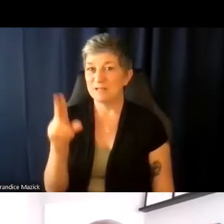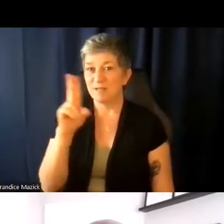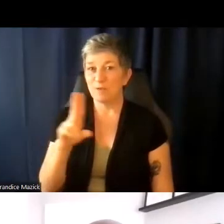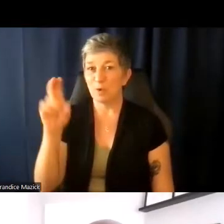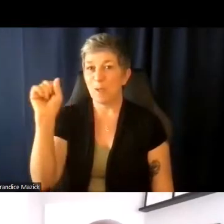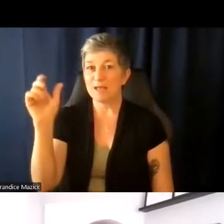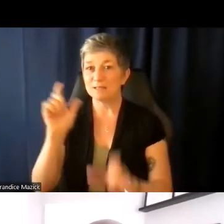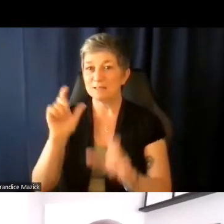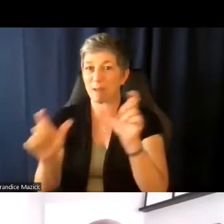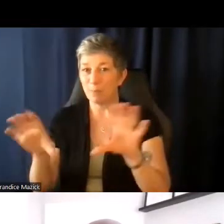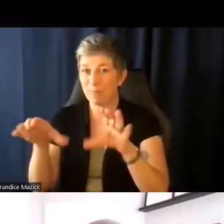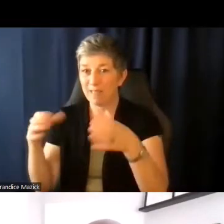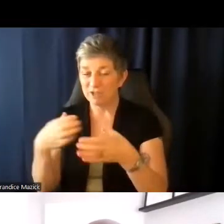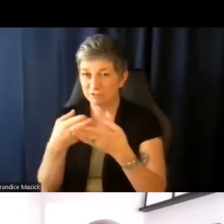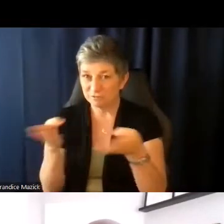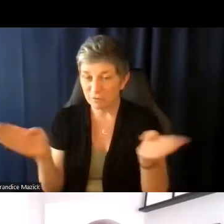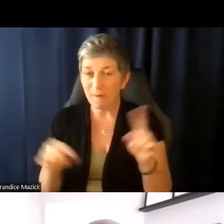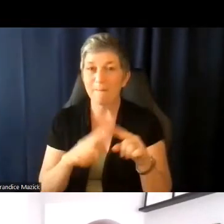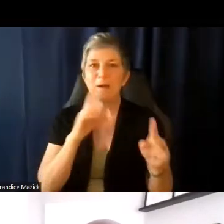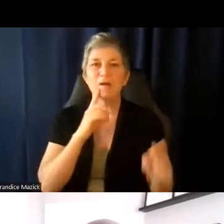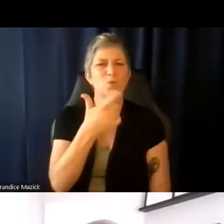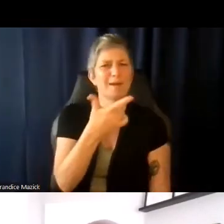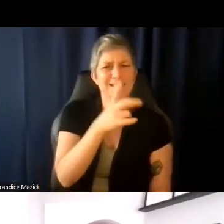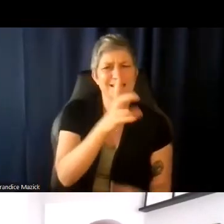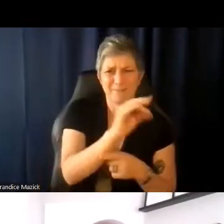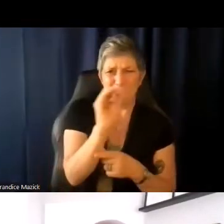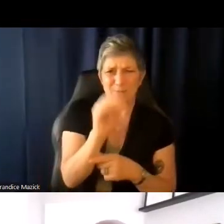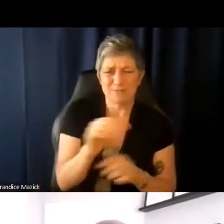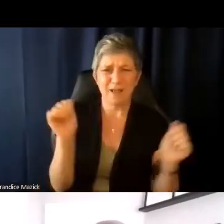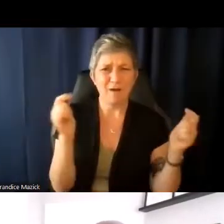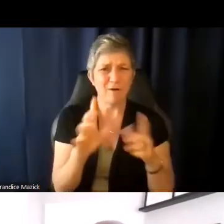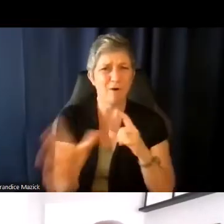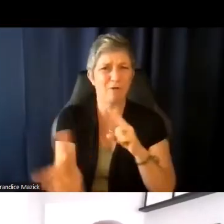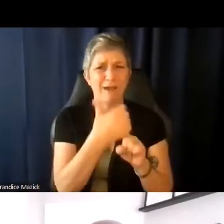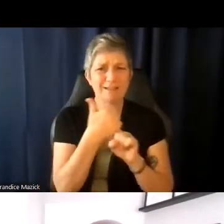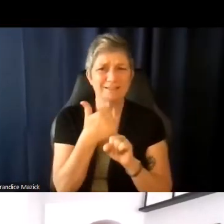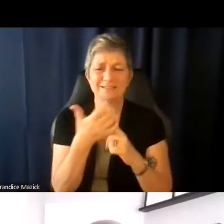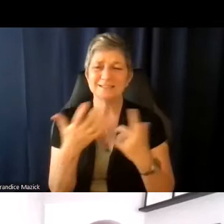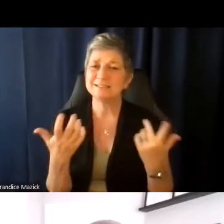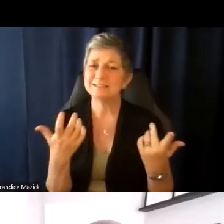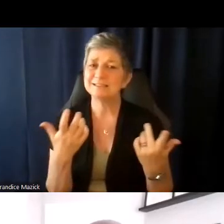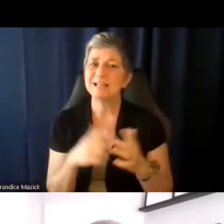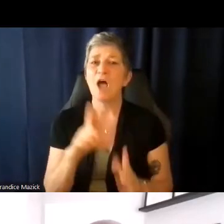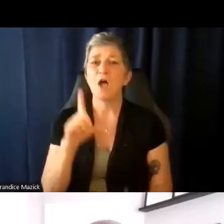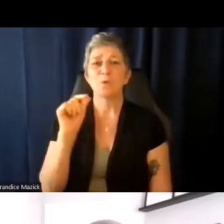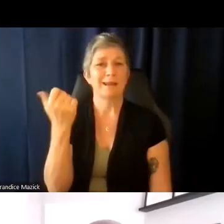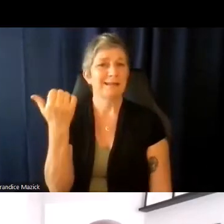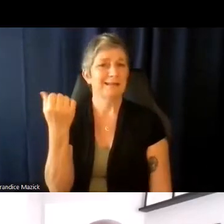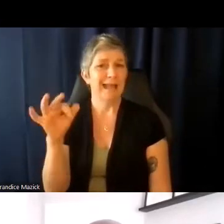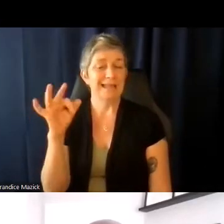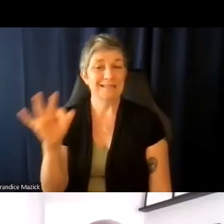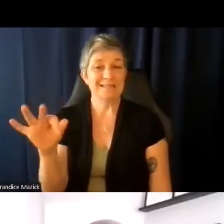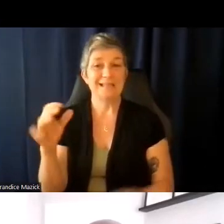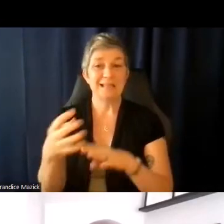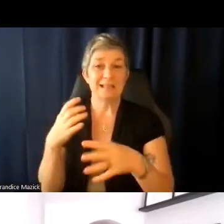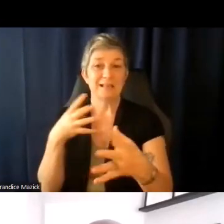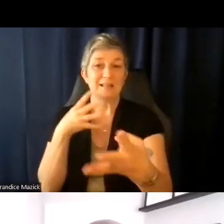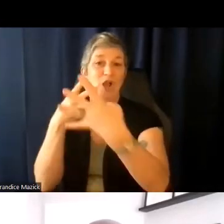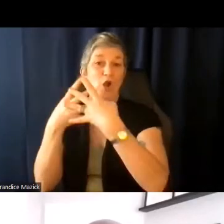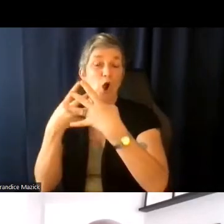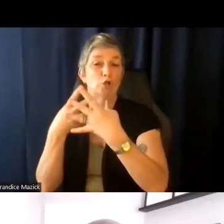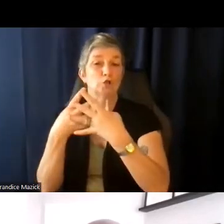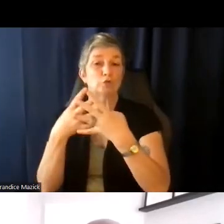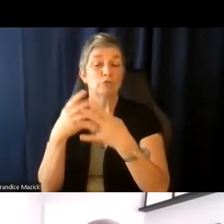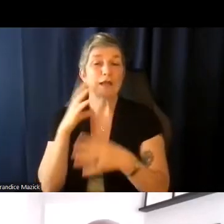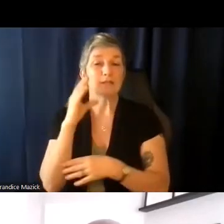population, however, account for 27% of all arrests. And in 2019, the incarceration rate of Black males was